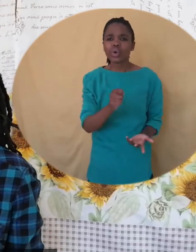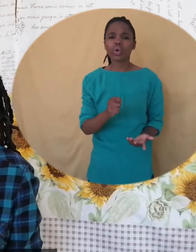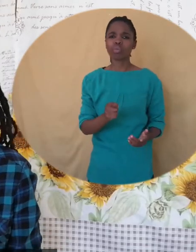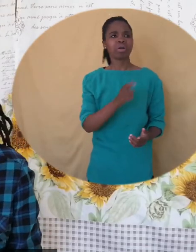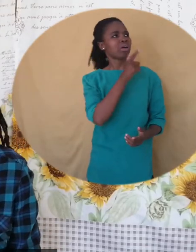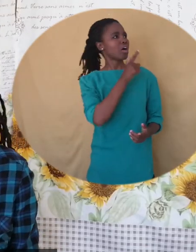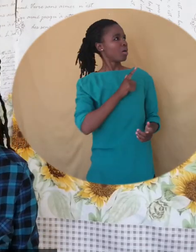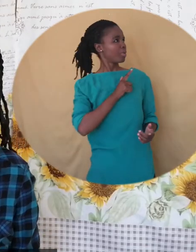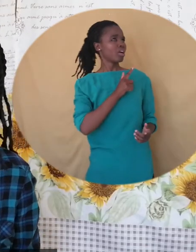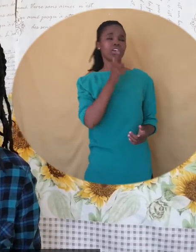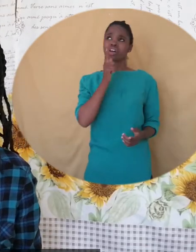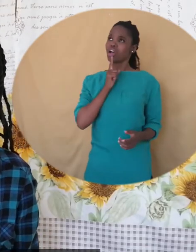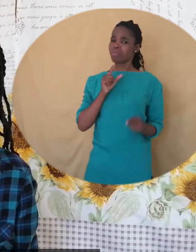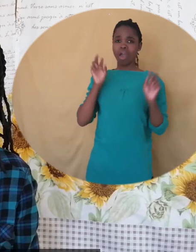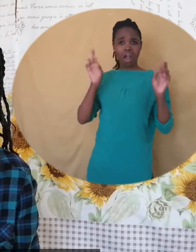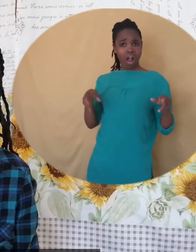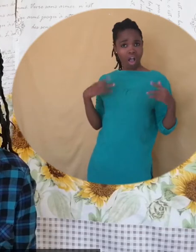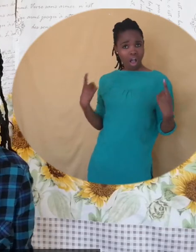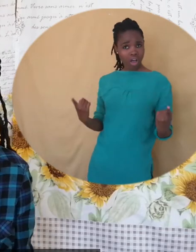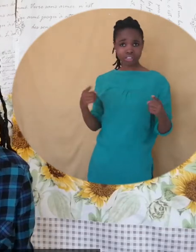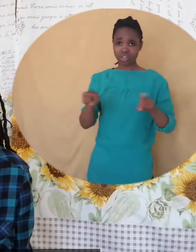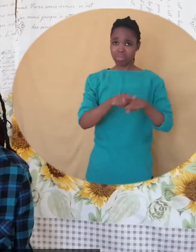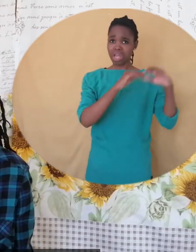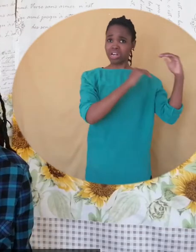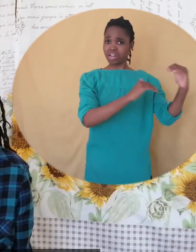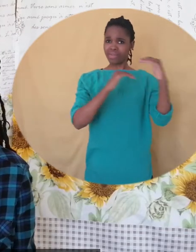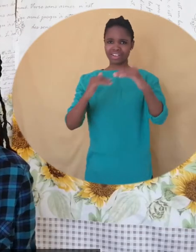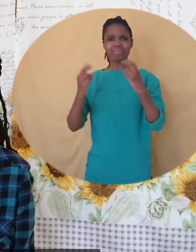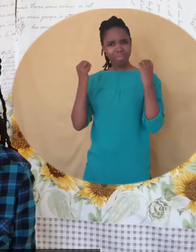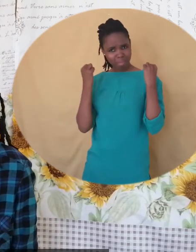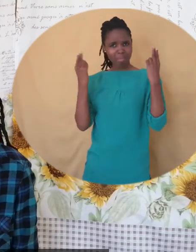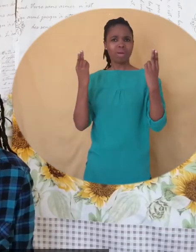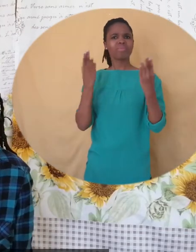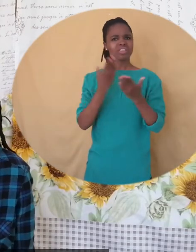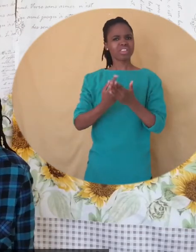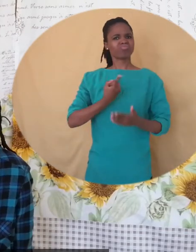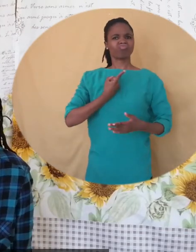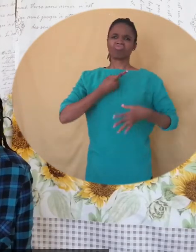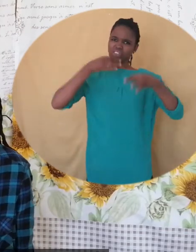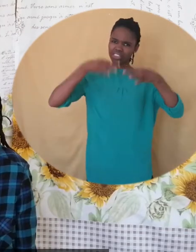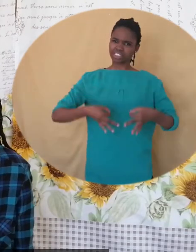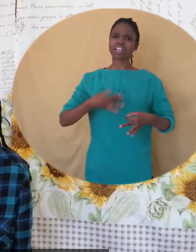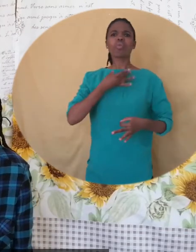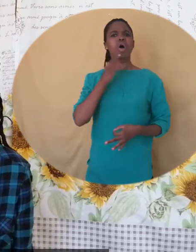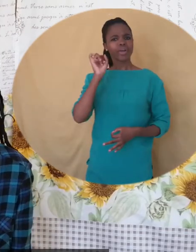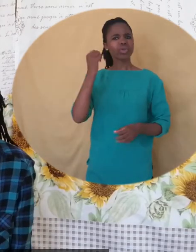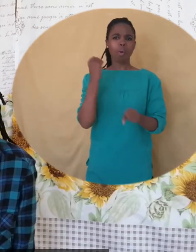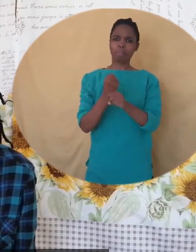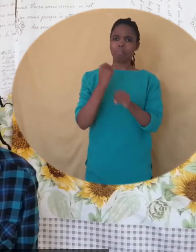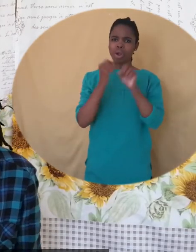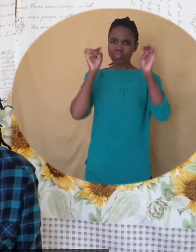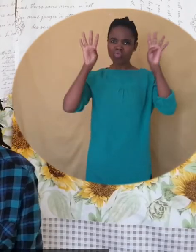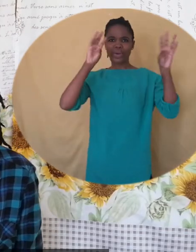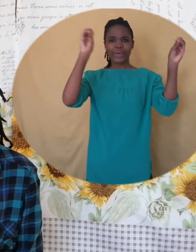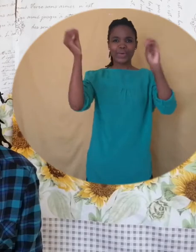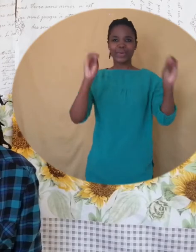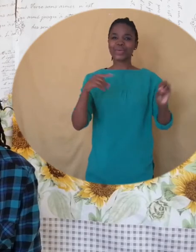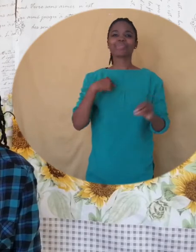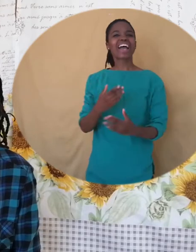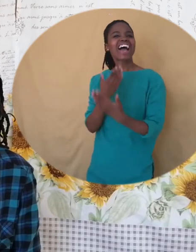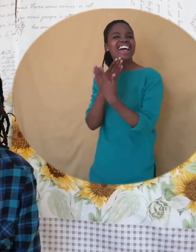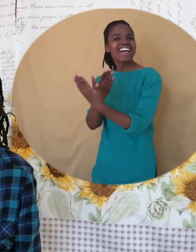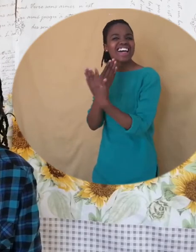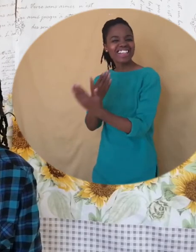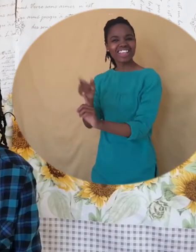like you don't have to conform. You don't have to do and say what other people think. You know, you can decide for yourself what you want and create it.